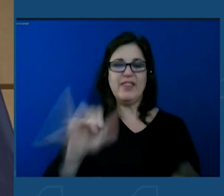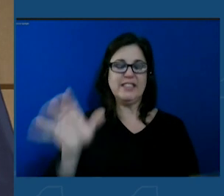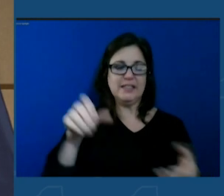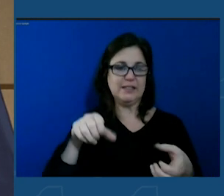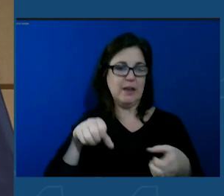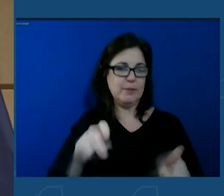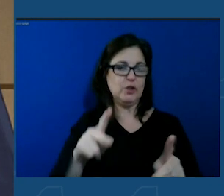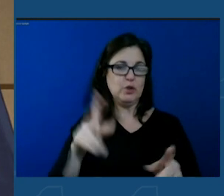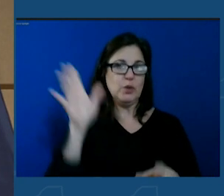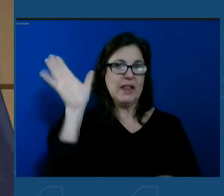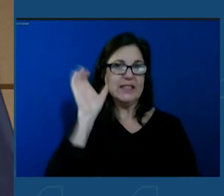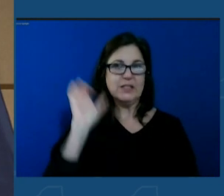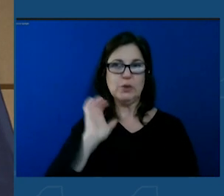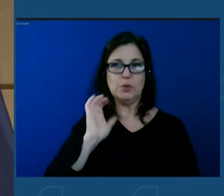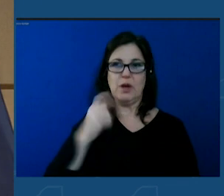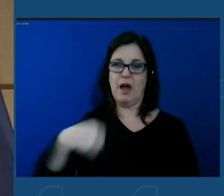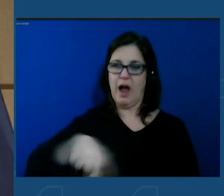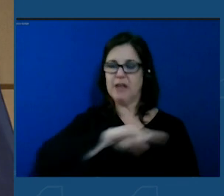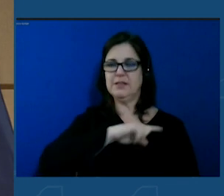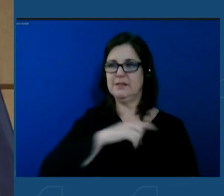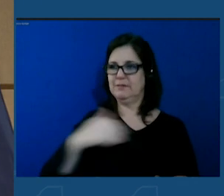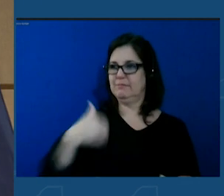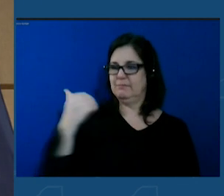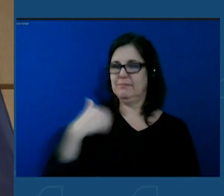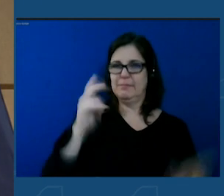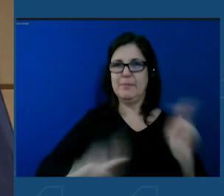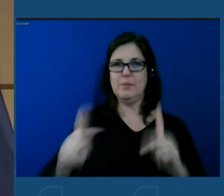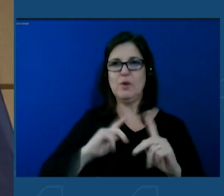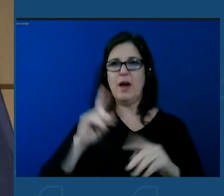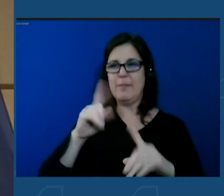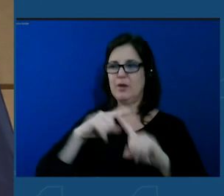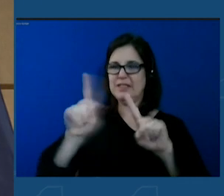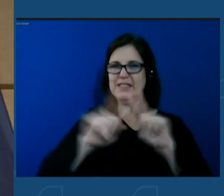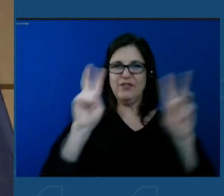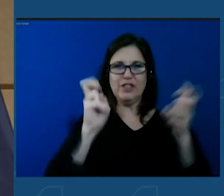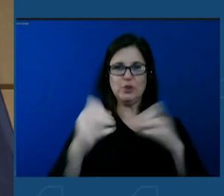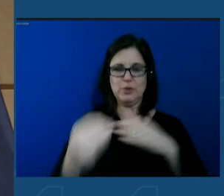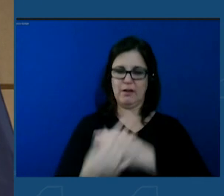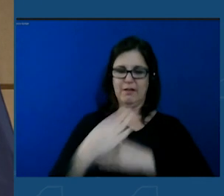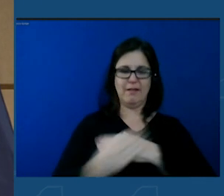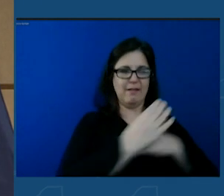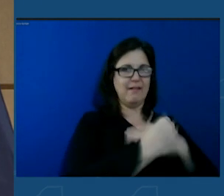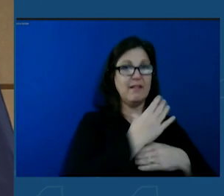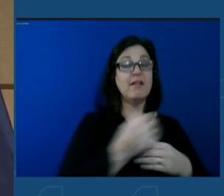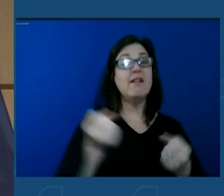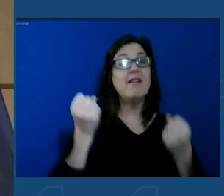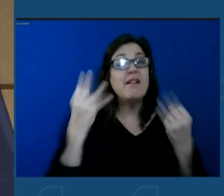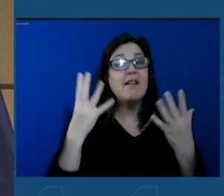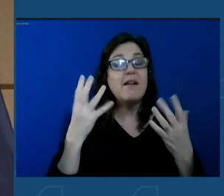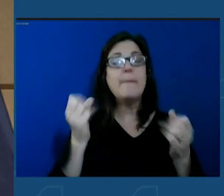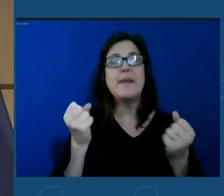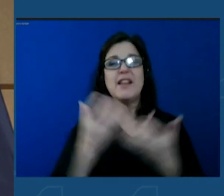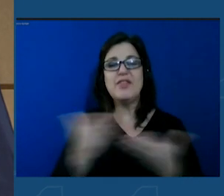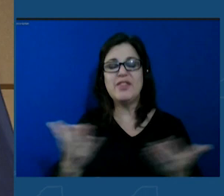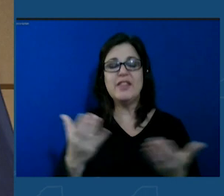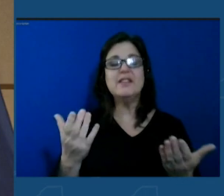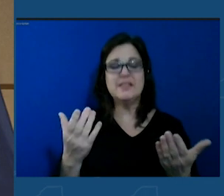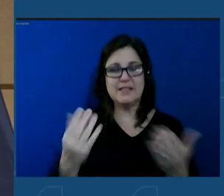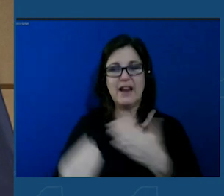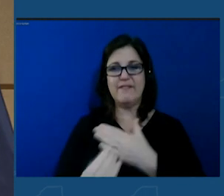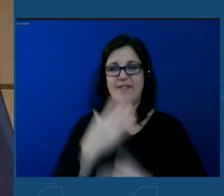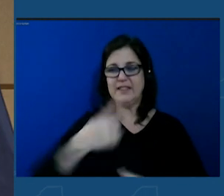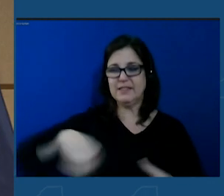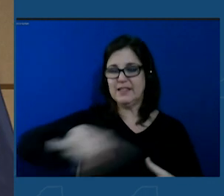issues that affect us directly. There are many things that affect youth daily when it comes to mental health, and some of